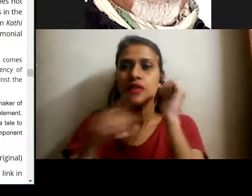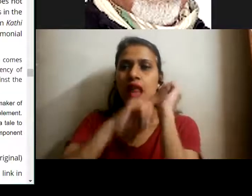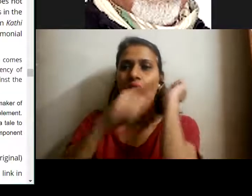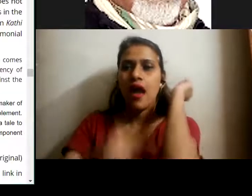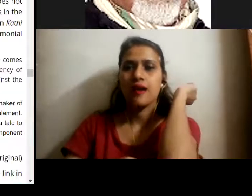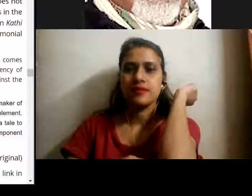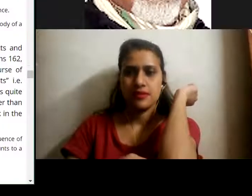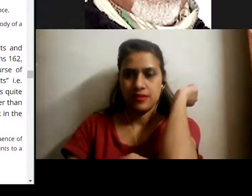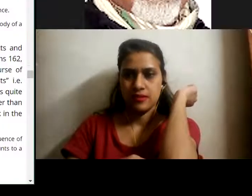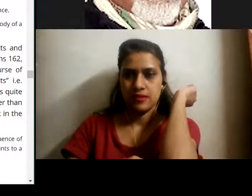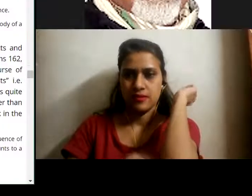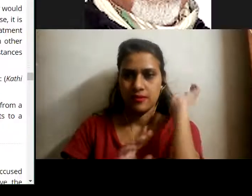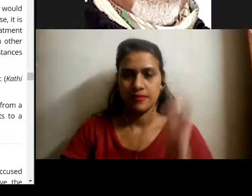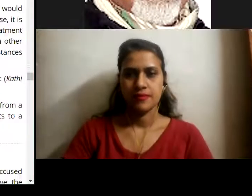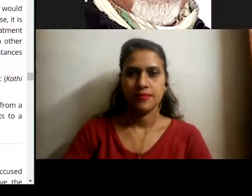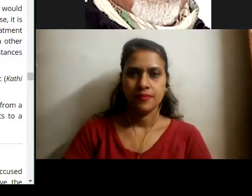given at the end.